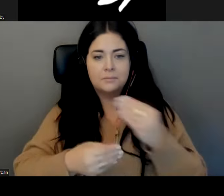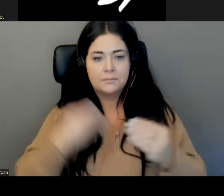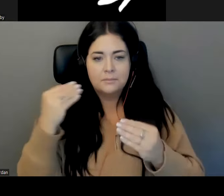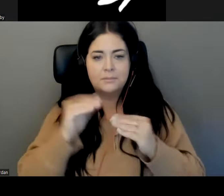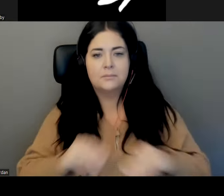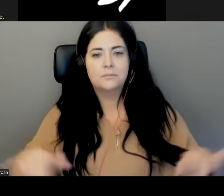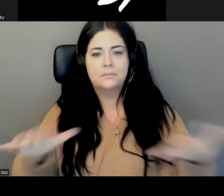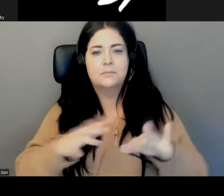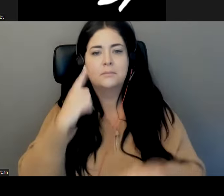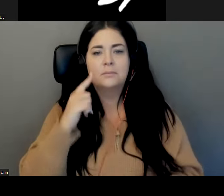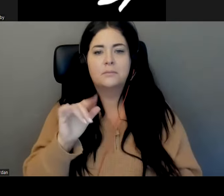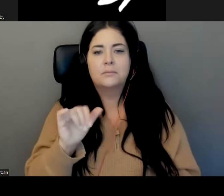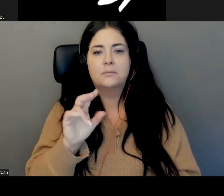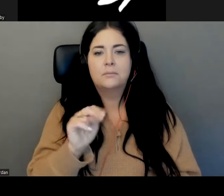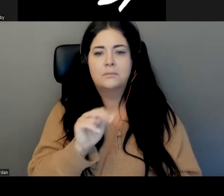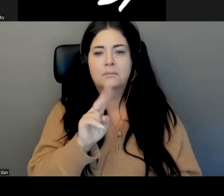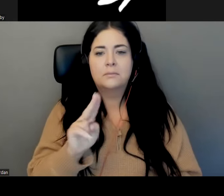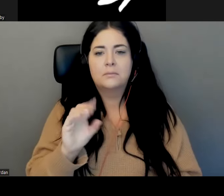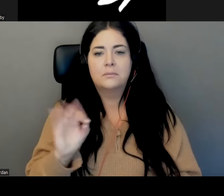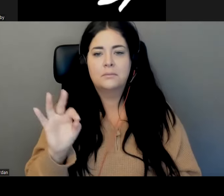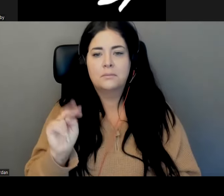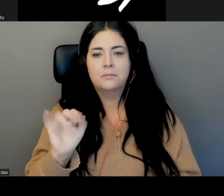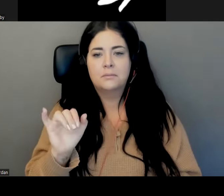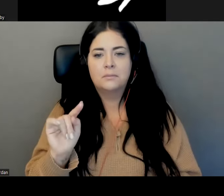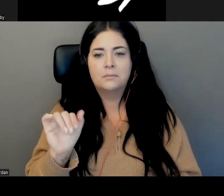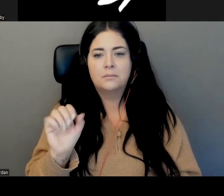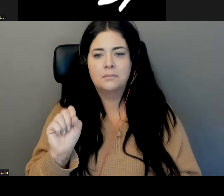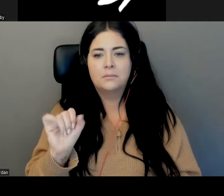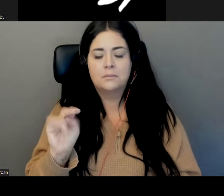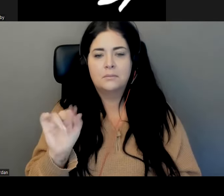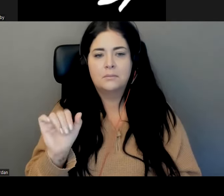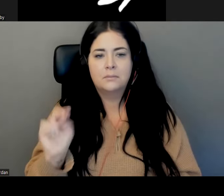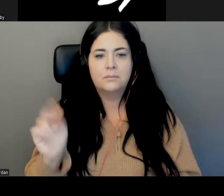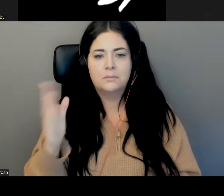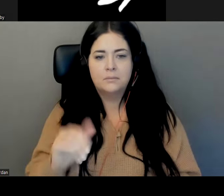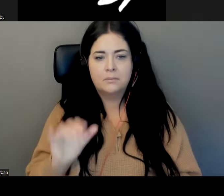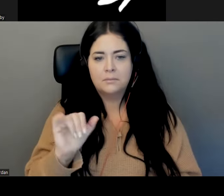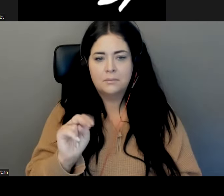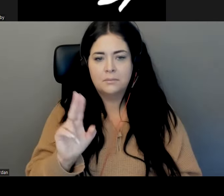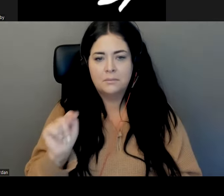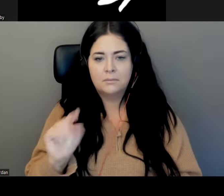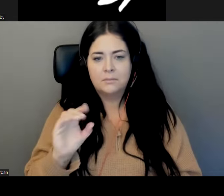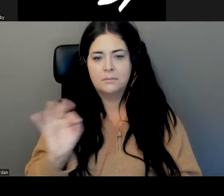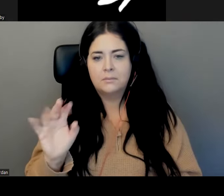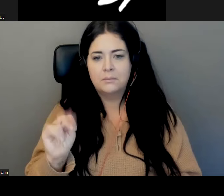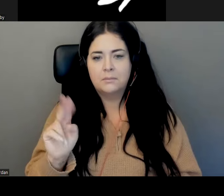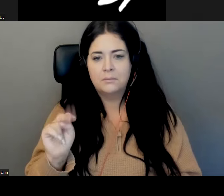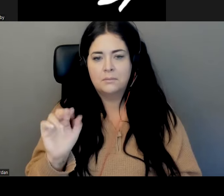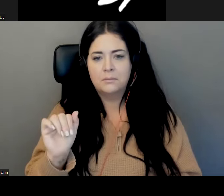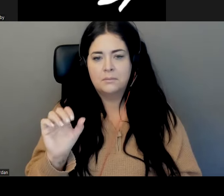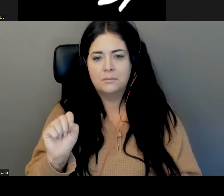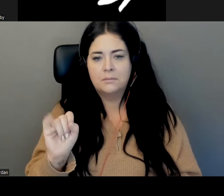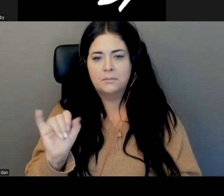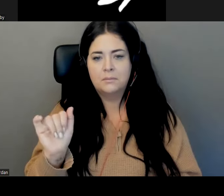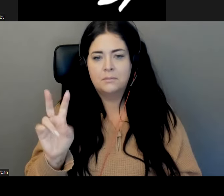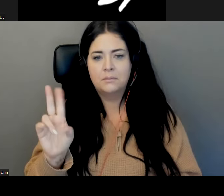the Innu of Nitassinan, and the Inuit of Nunatsiavut, and the Inuit of